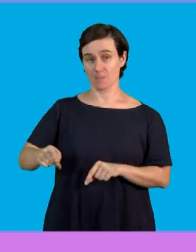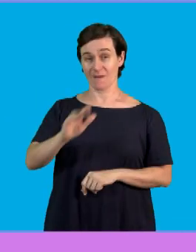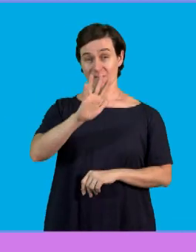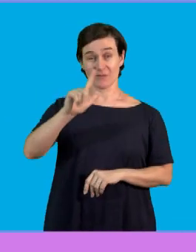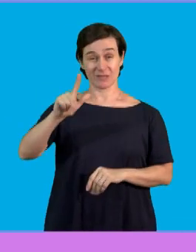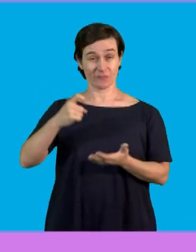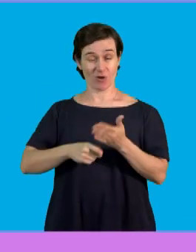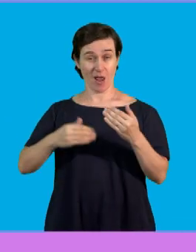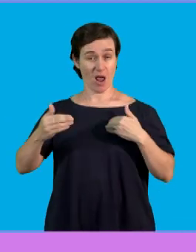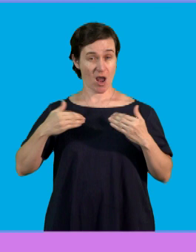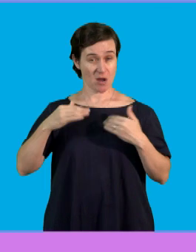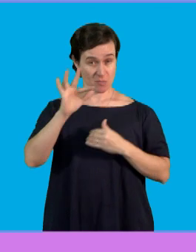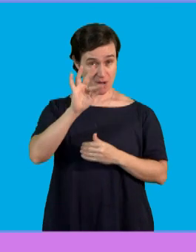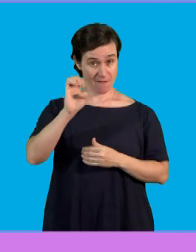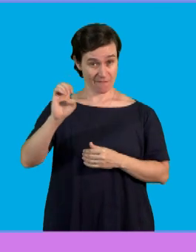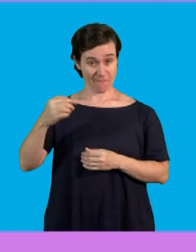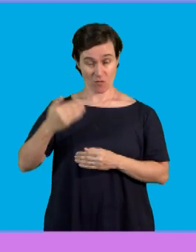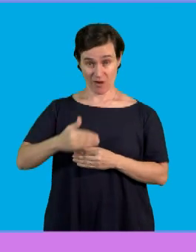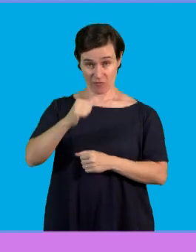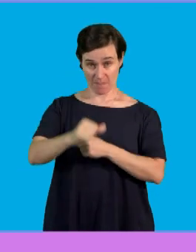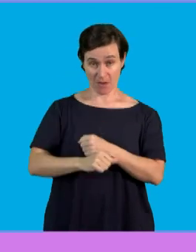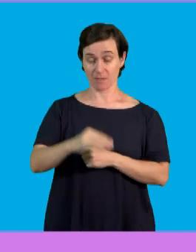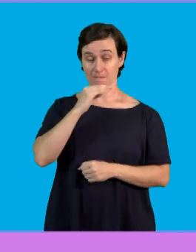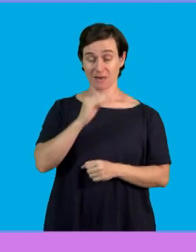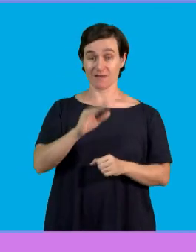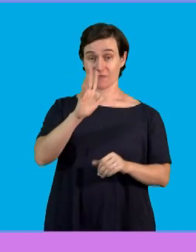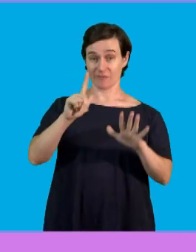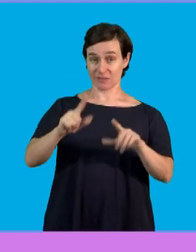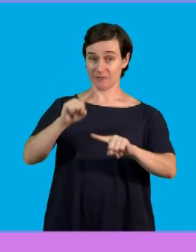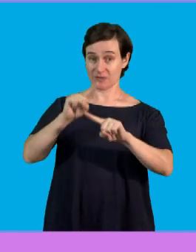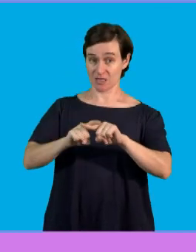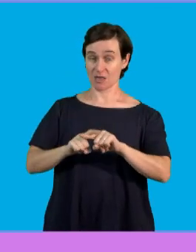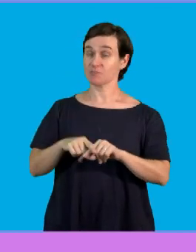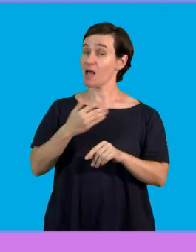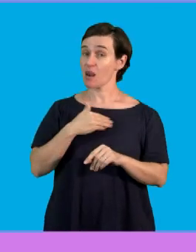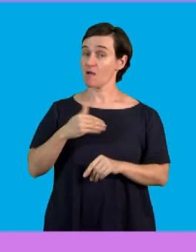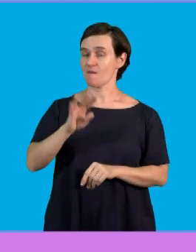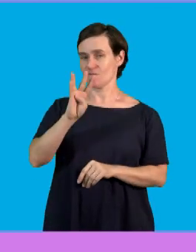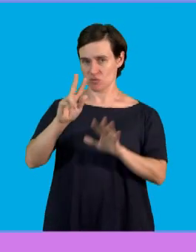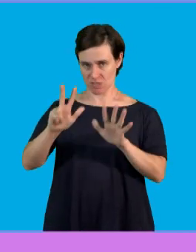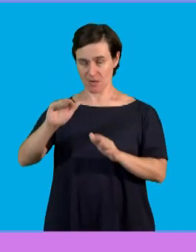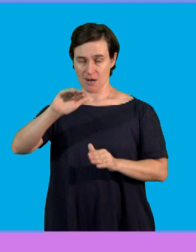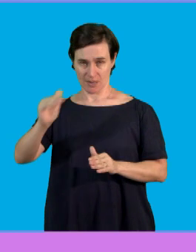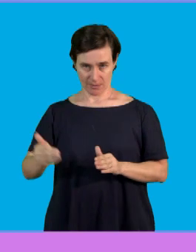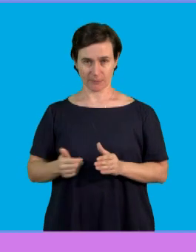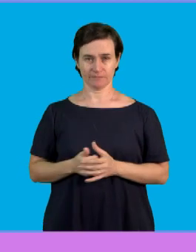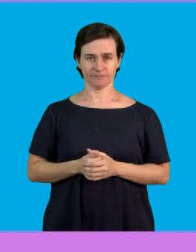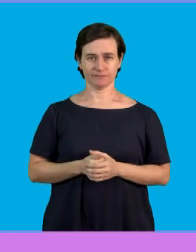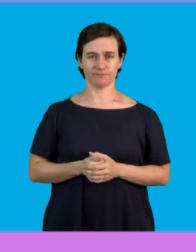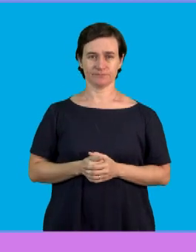fee that has to be paid, of which is 57 rand. For how long? Also